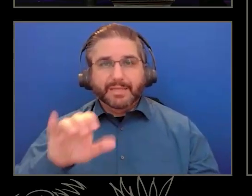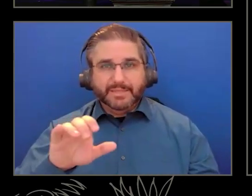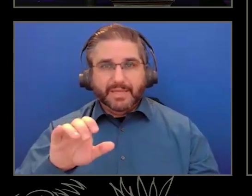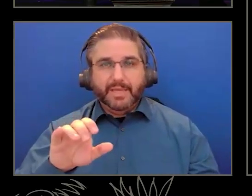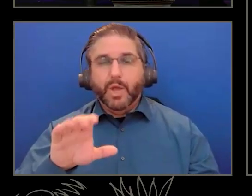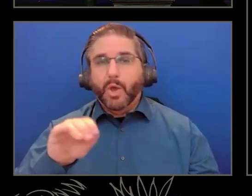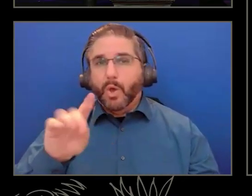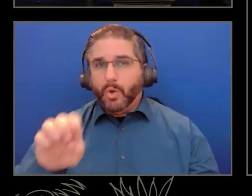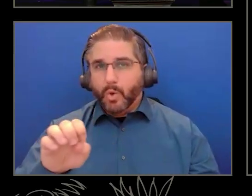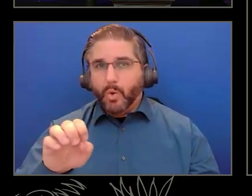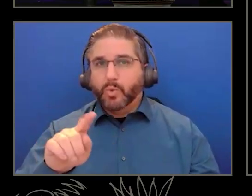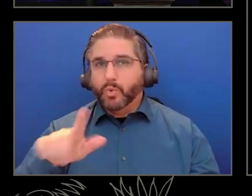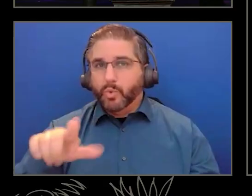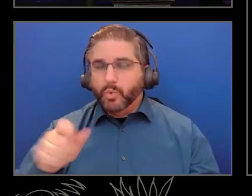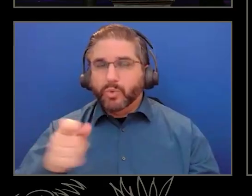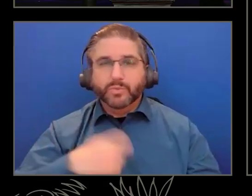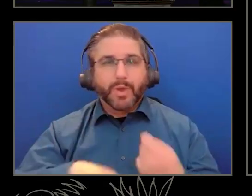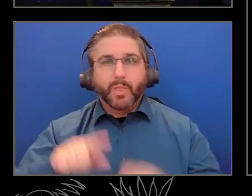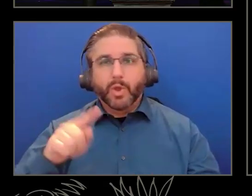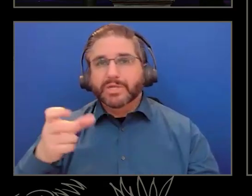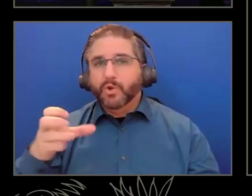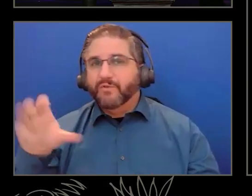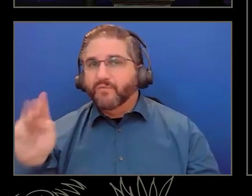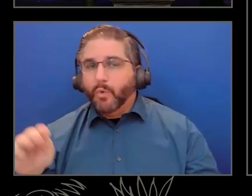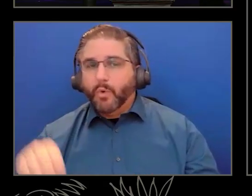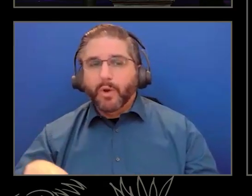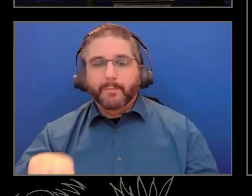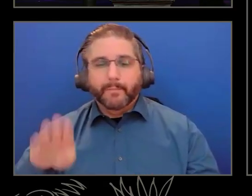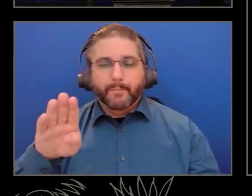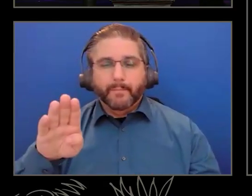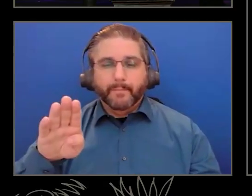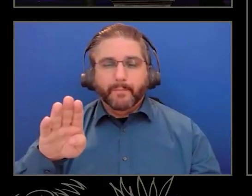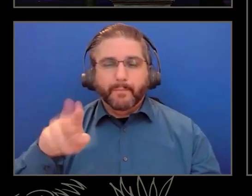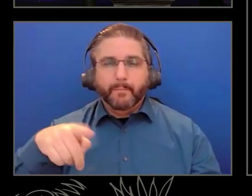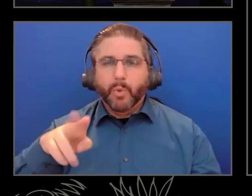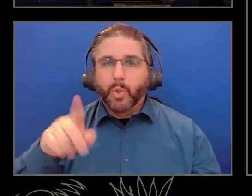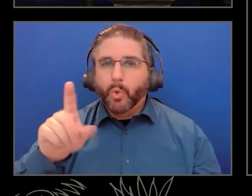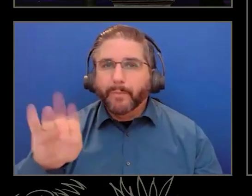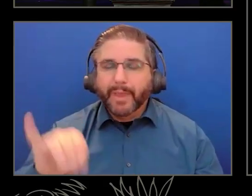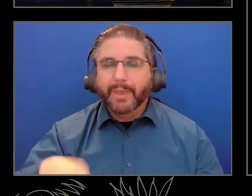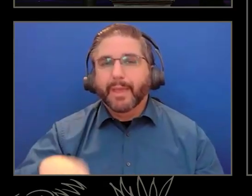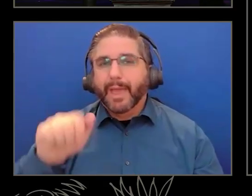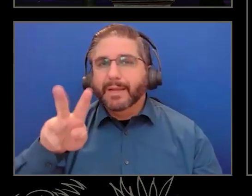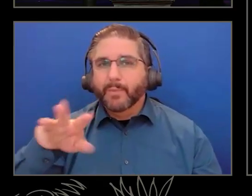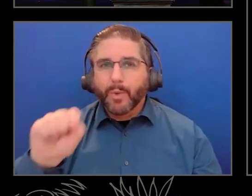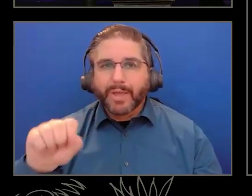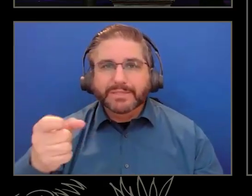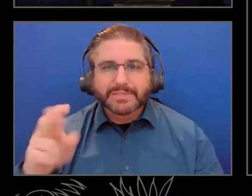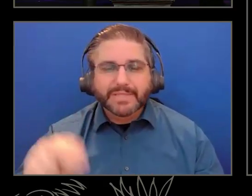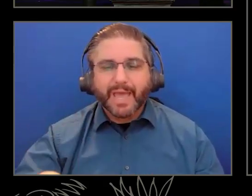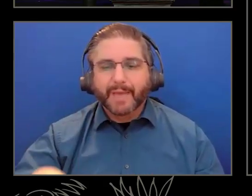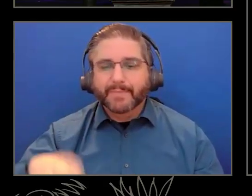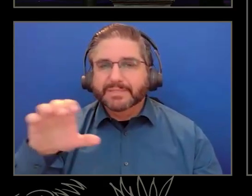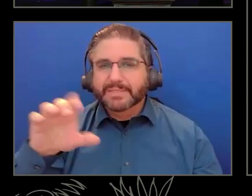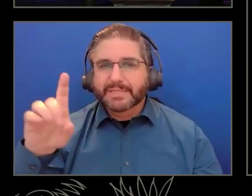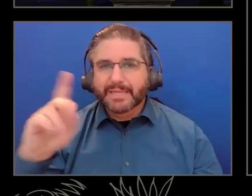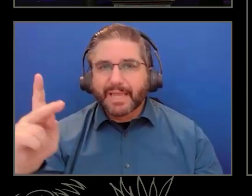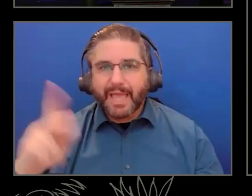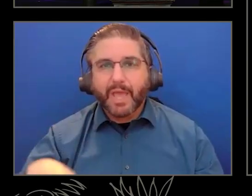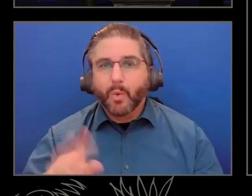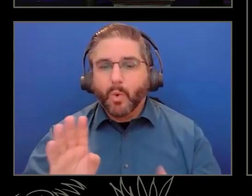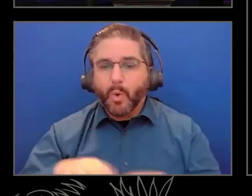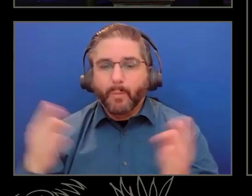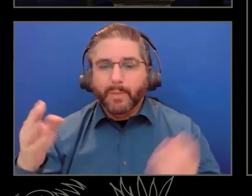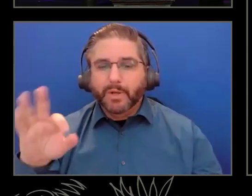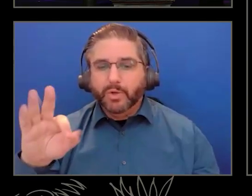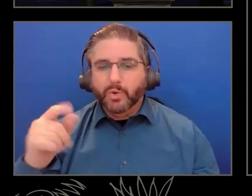whether it's Terraform, Pulumi, AWS SAM, CDK, or even OpenTofu,